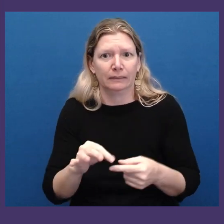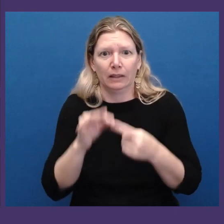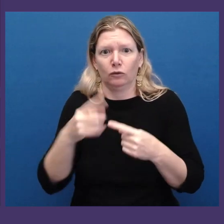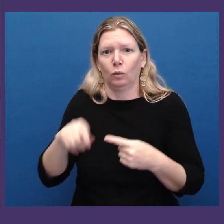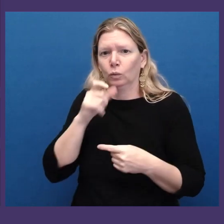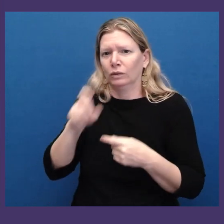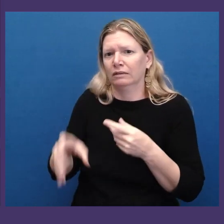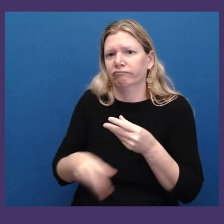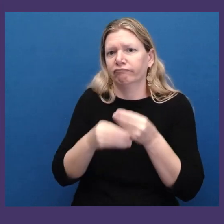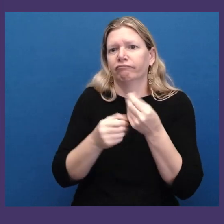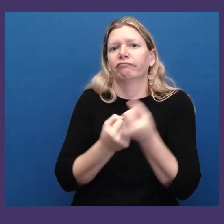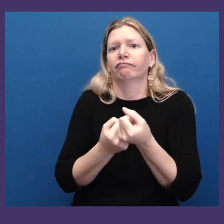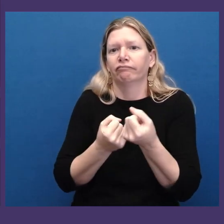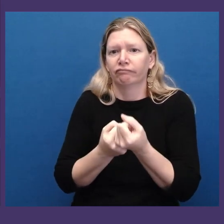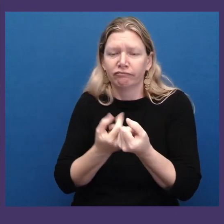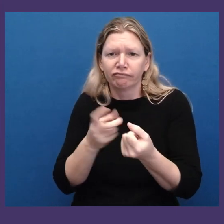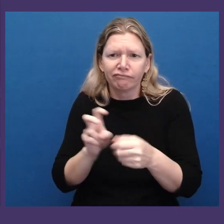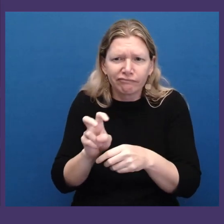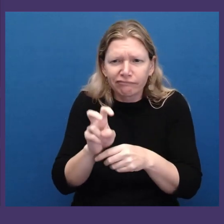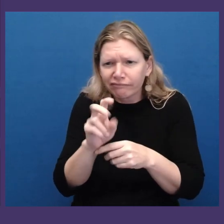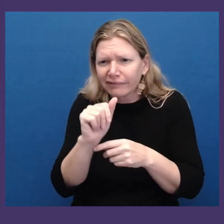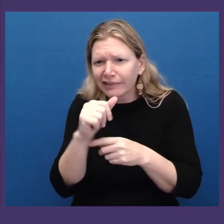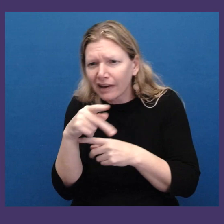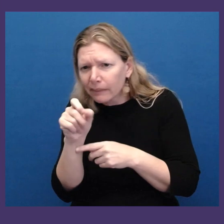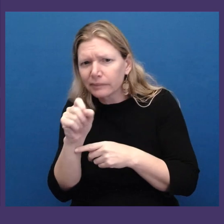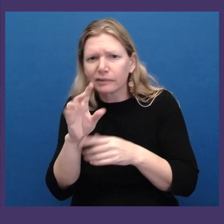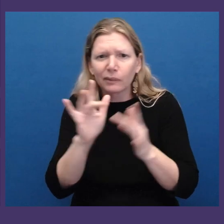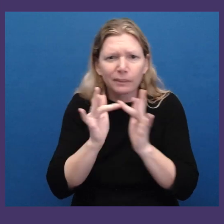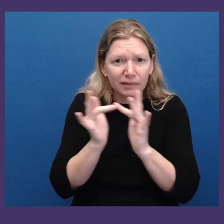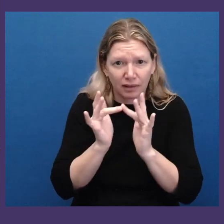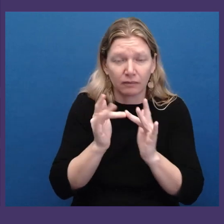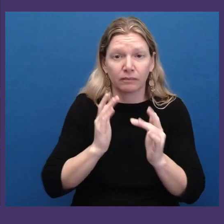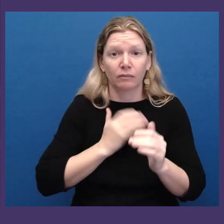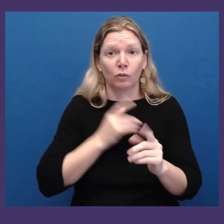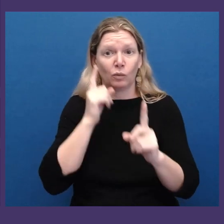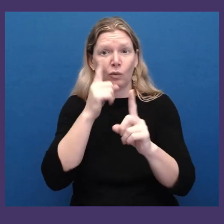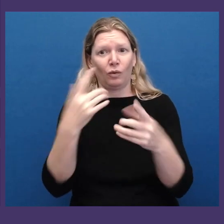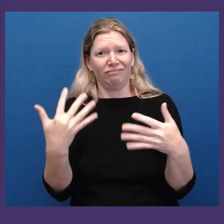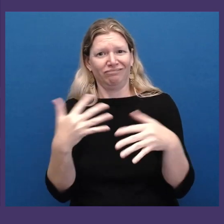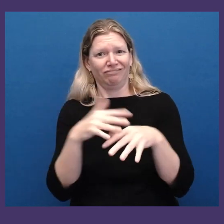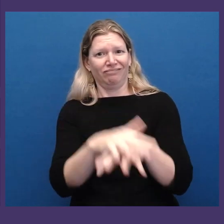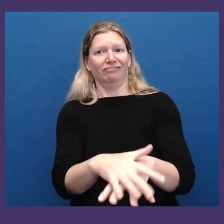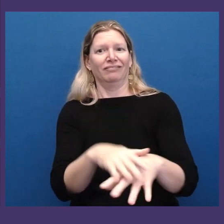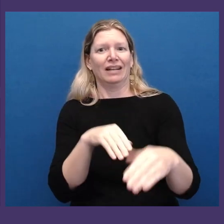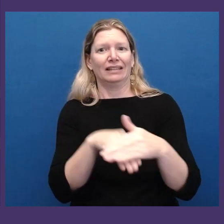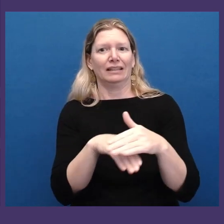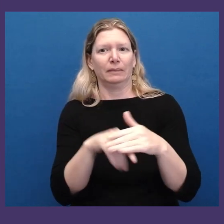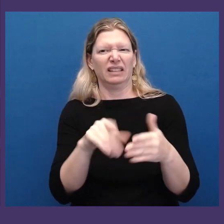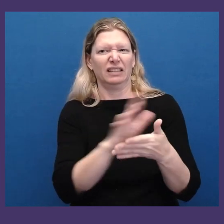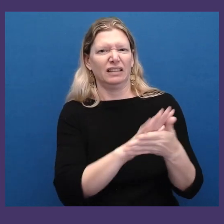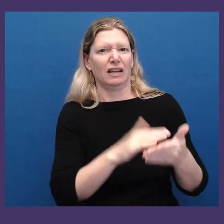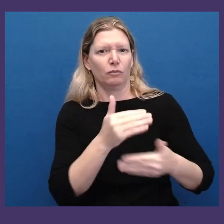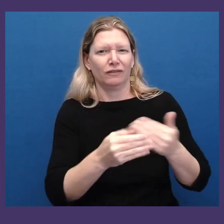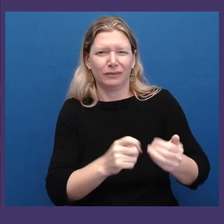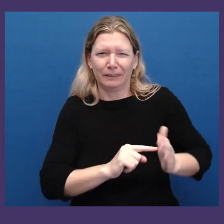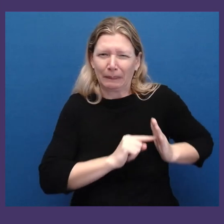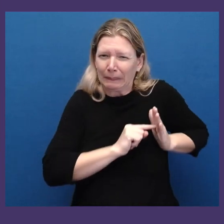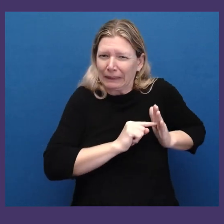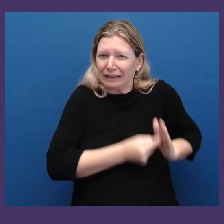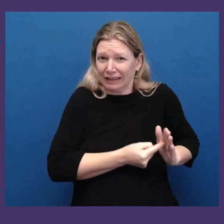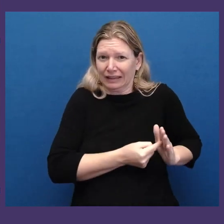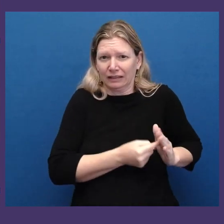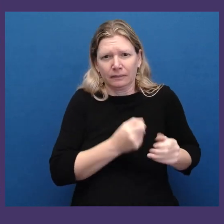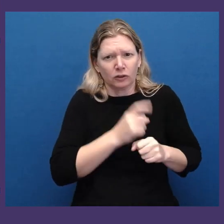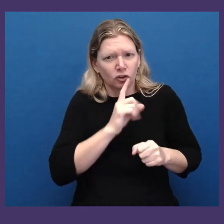is to integrate accessibility into the design process from the start, ensuring that the products that we ship are accessible by